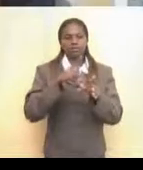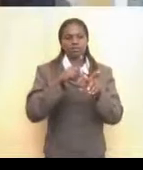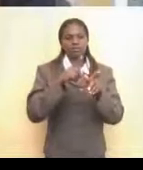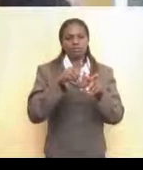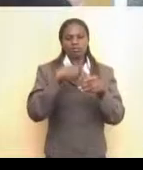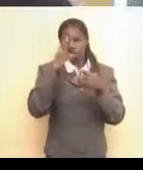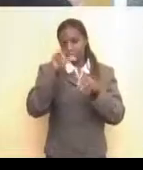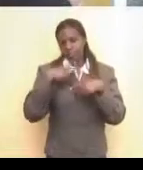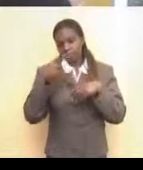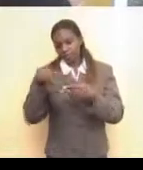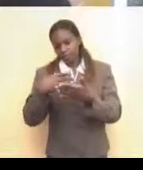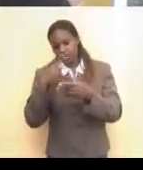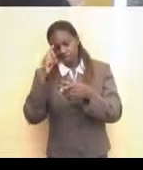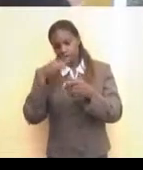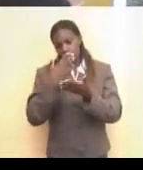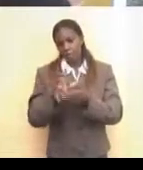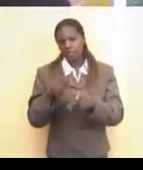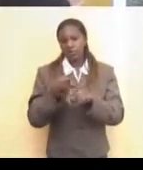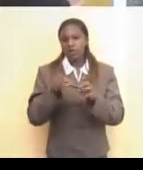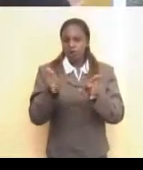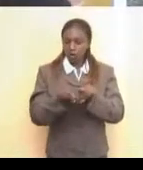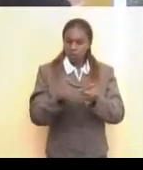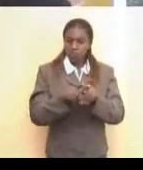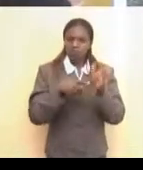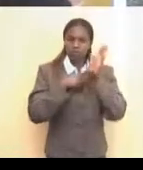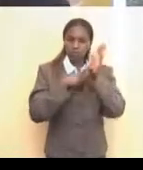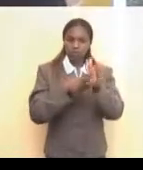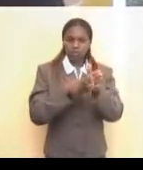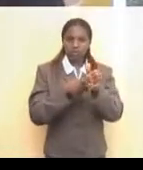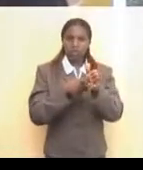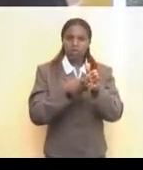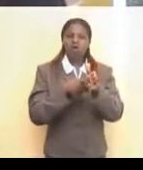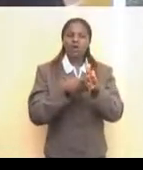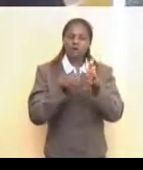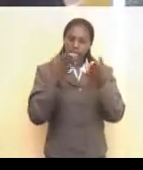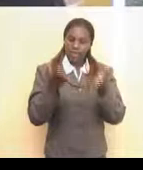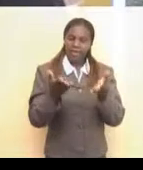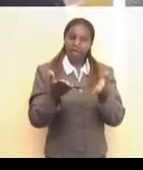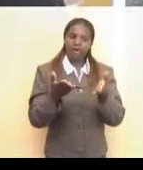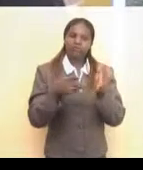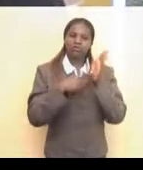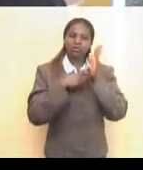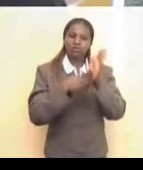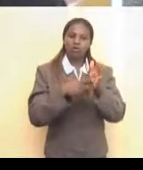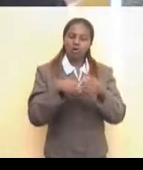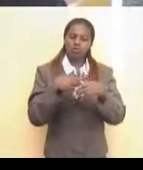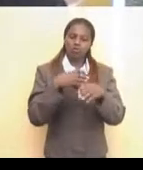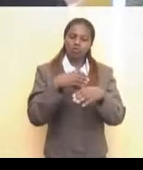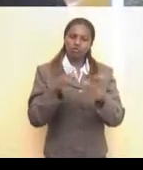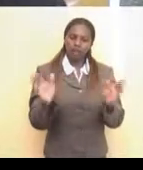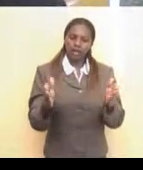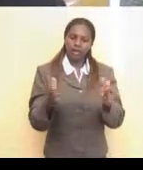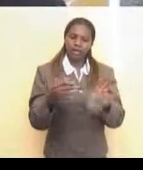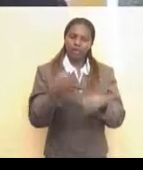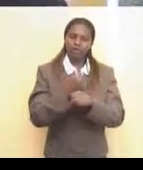of prison administration, but it actually should be there to complement the kind of work